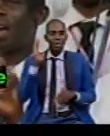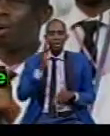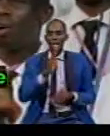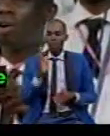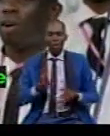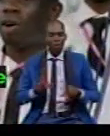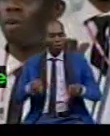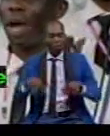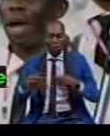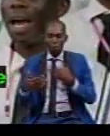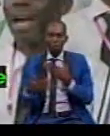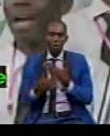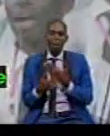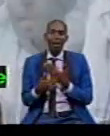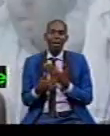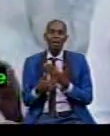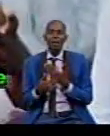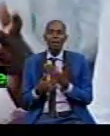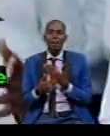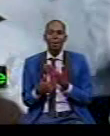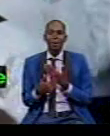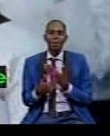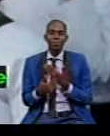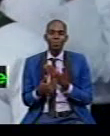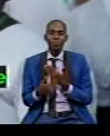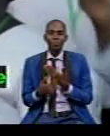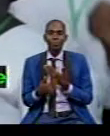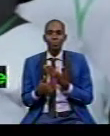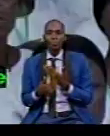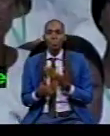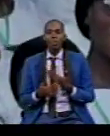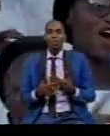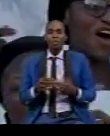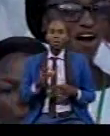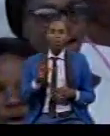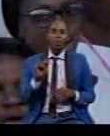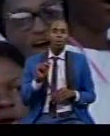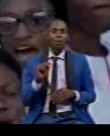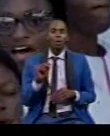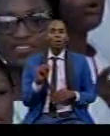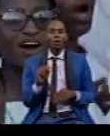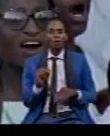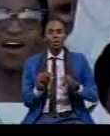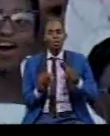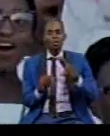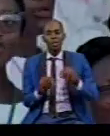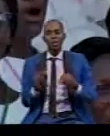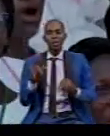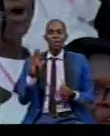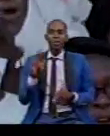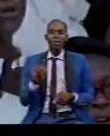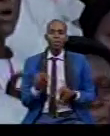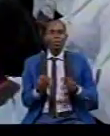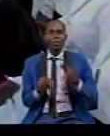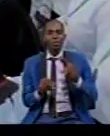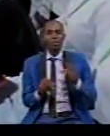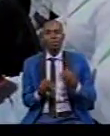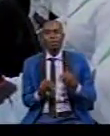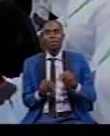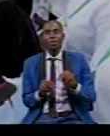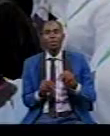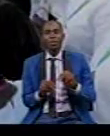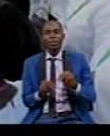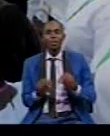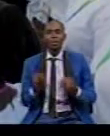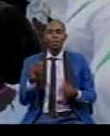It's by 3 p.m. in the hall towards your right hand side,